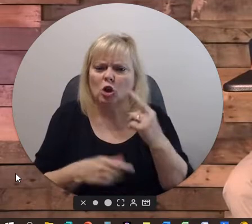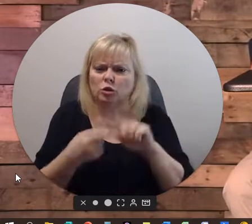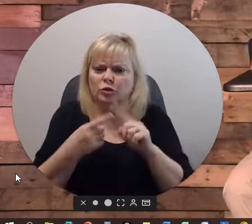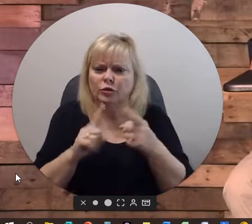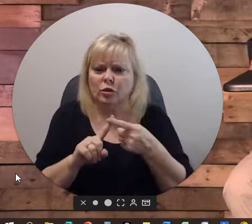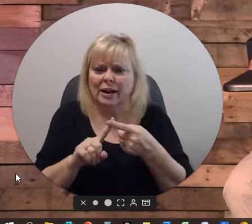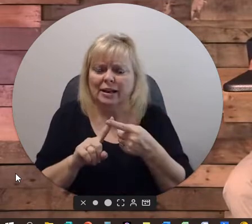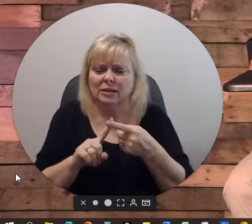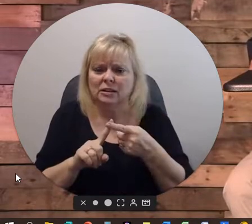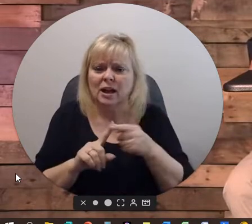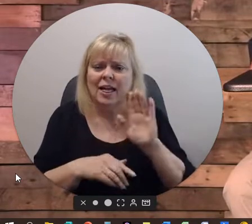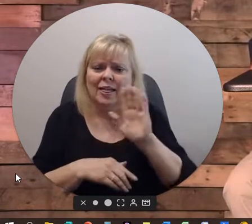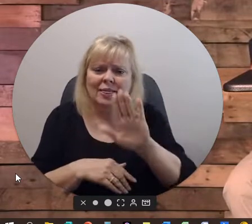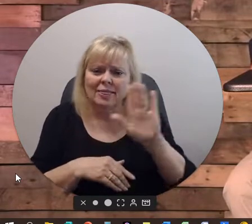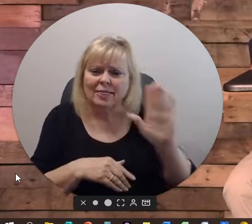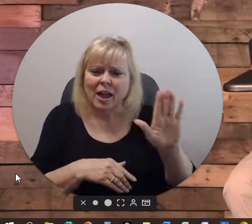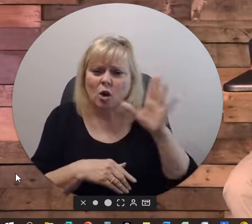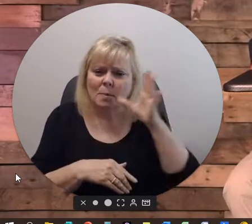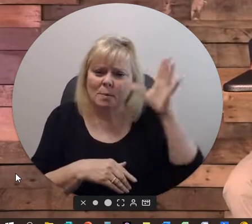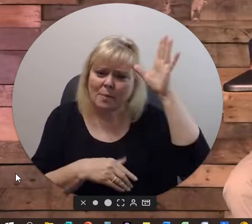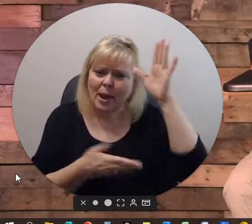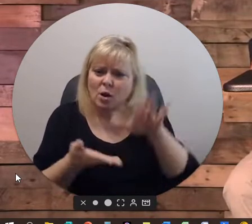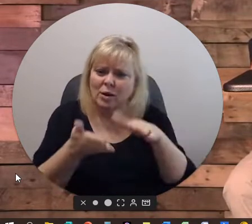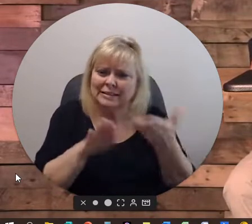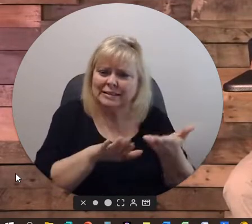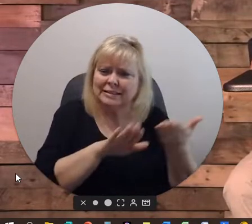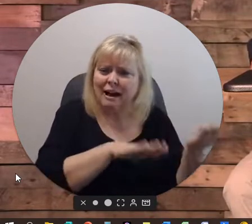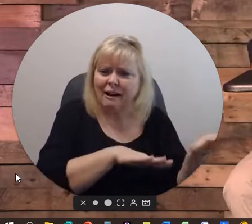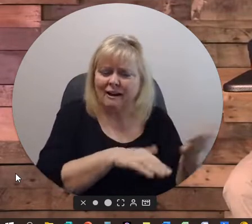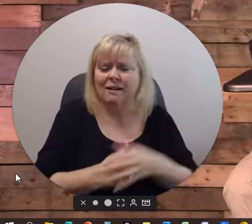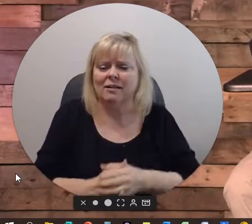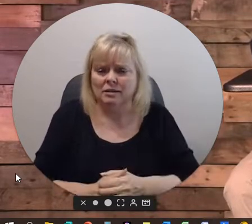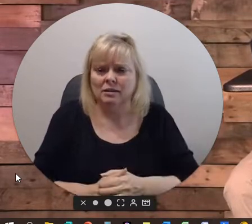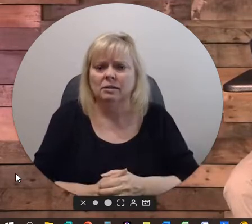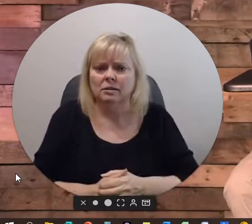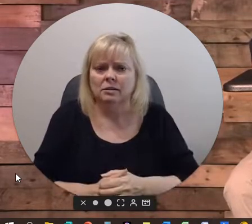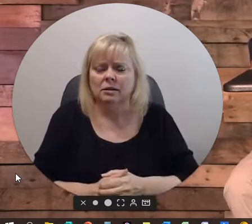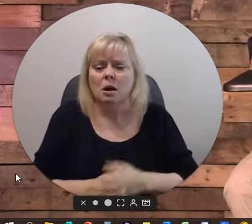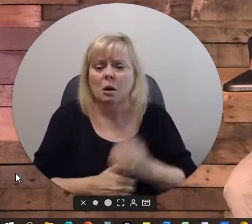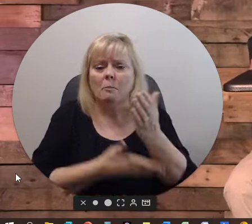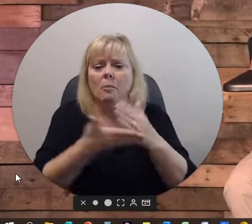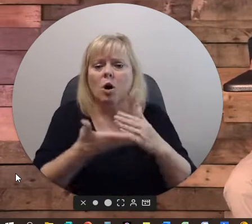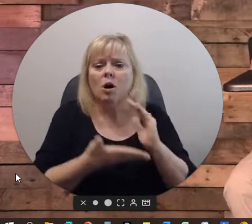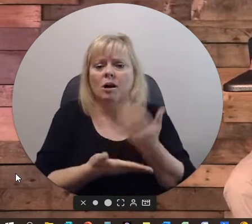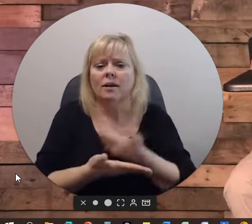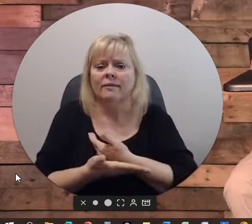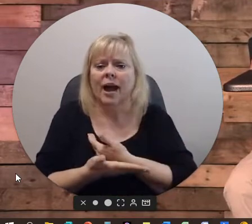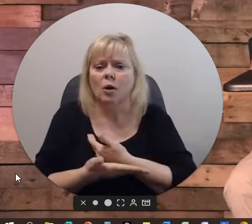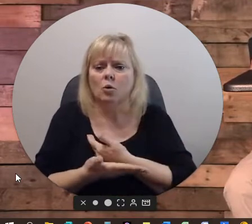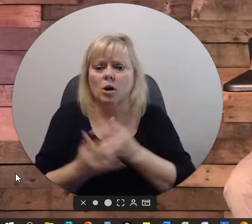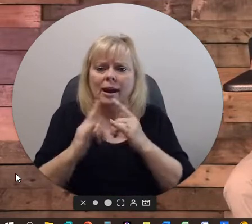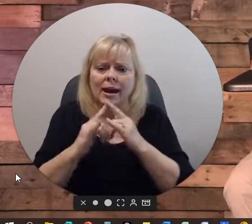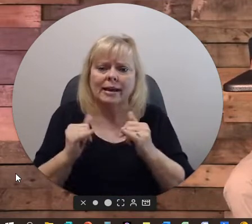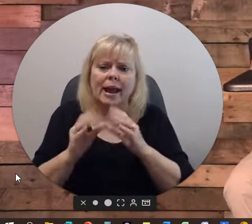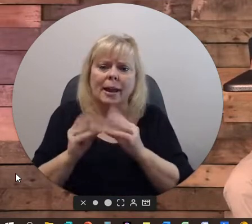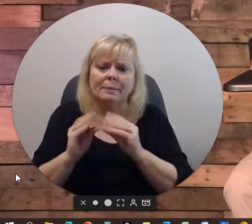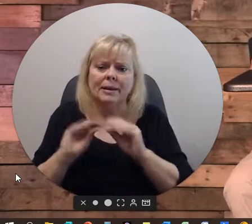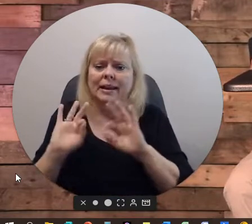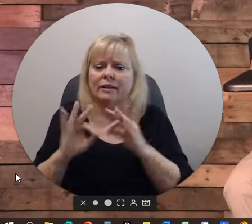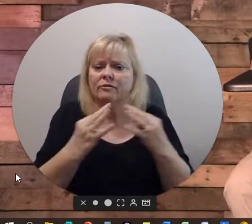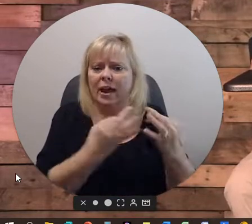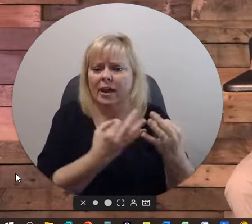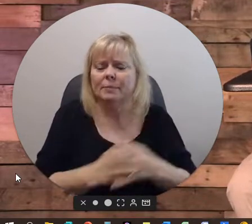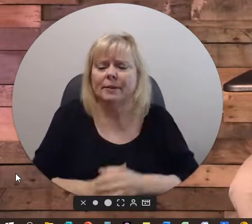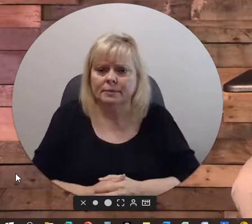to lingering sickness and death. They're both part of our camp meeting family. And